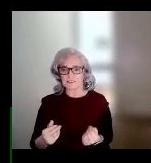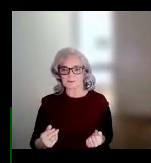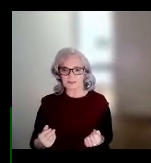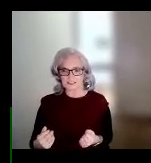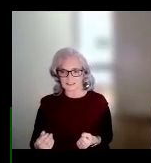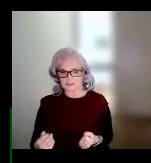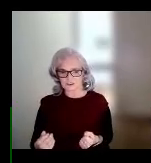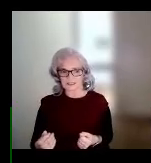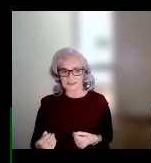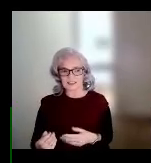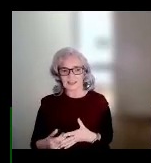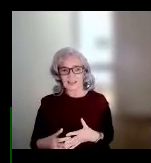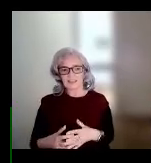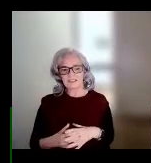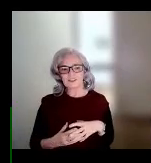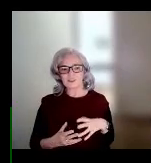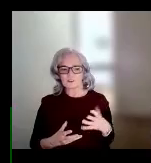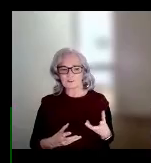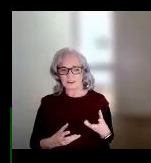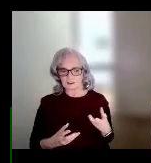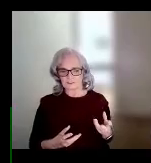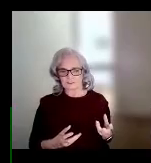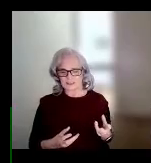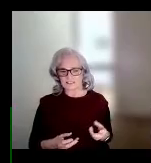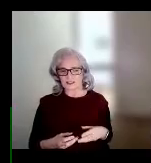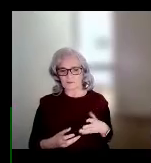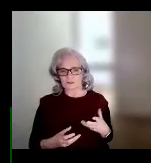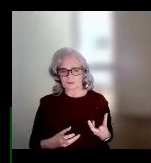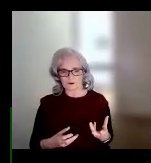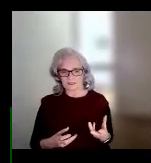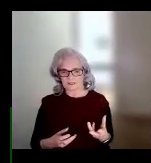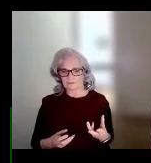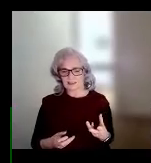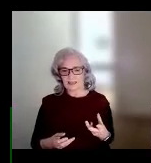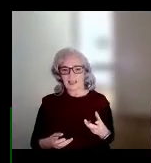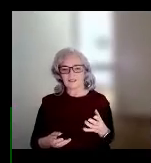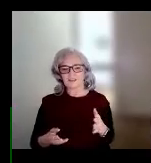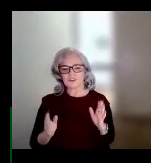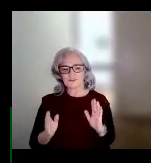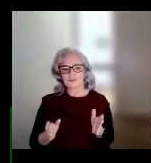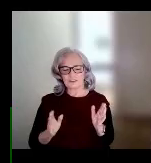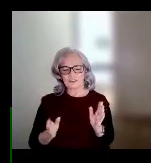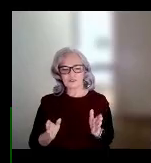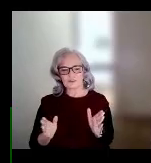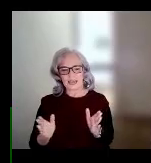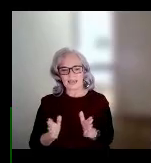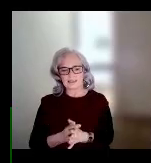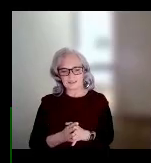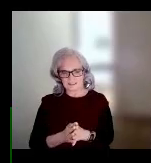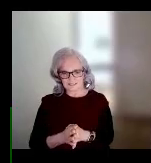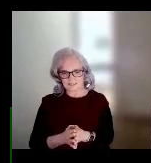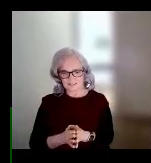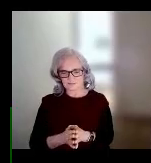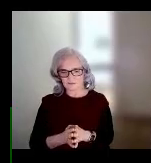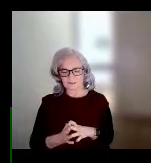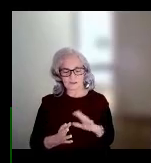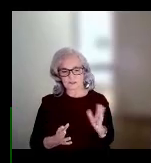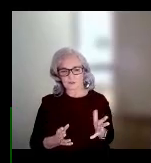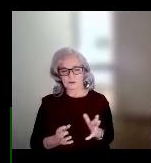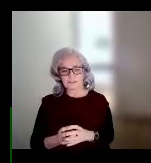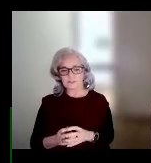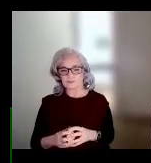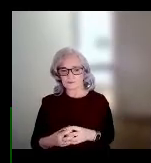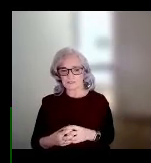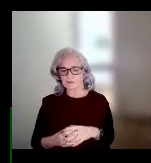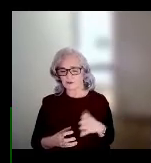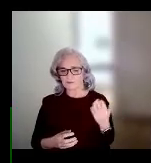to assist with eating and drinking, then the use of NIV to help with breathing. And the other two that were added to this from the